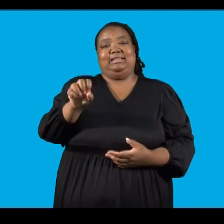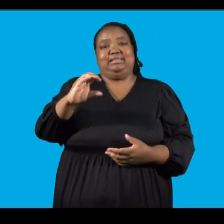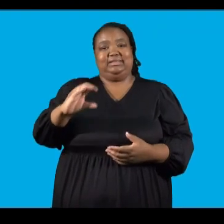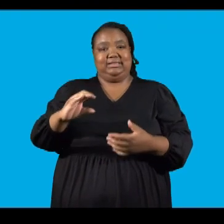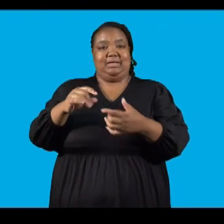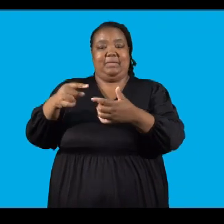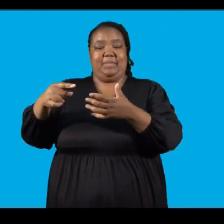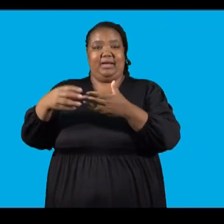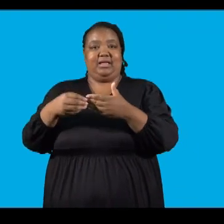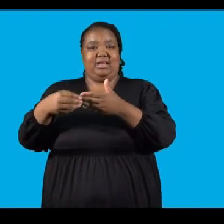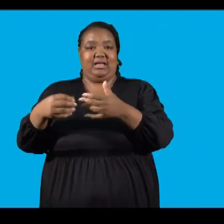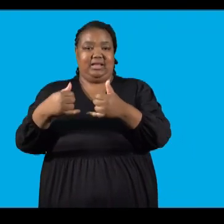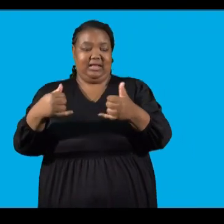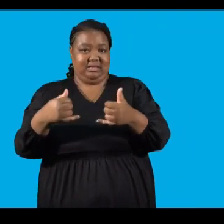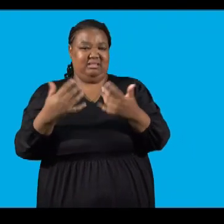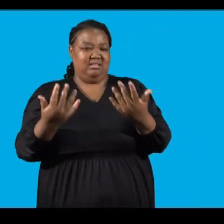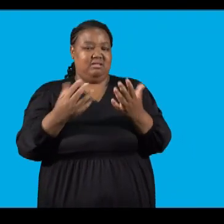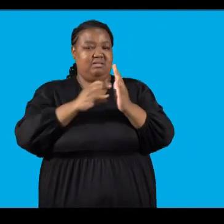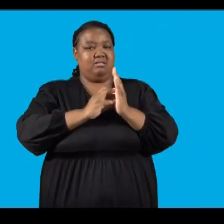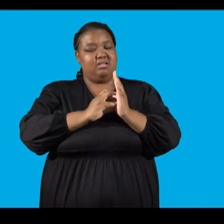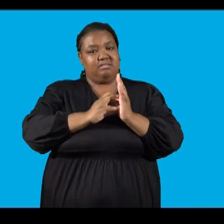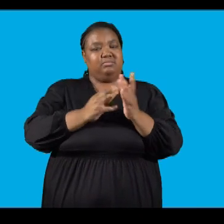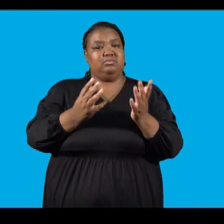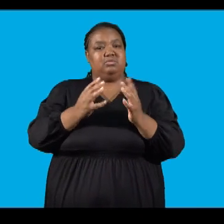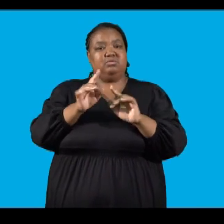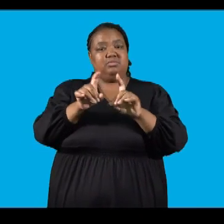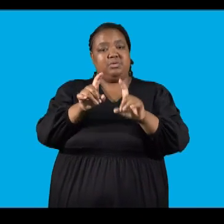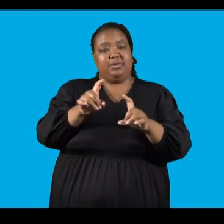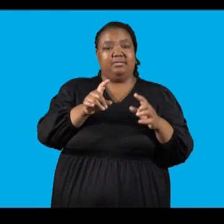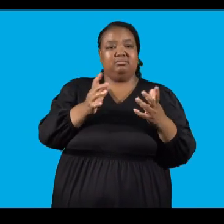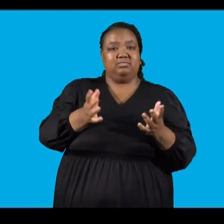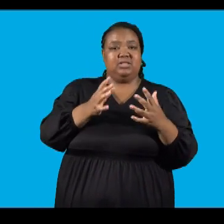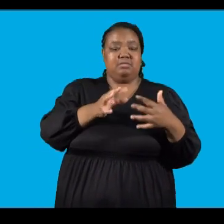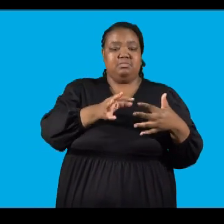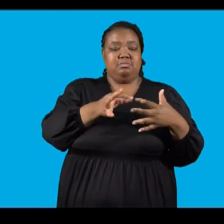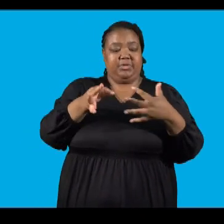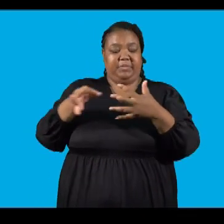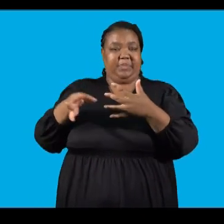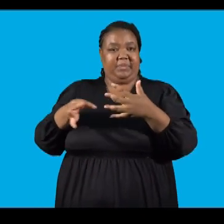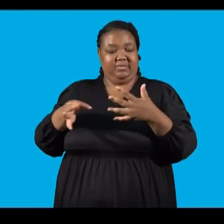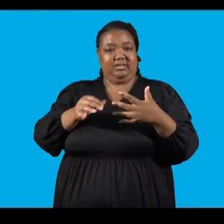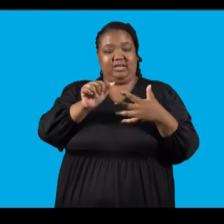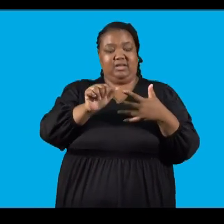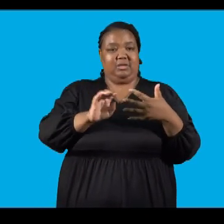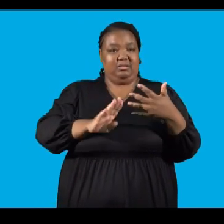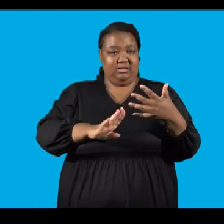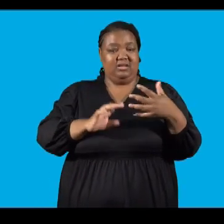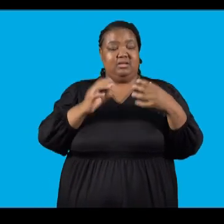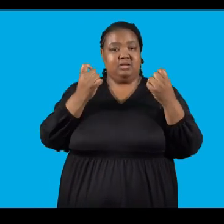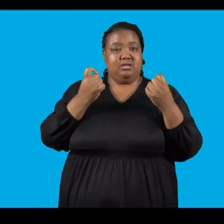guidelines. A typical example of a question, a multiple choice question that requires understanding of